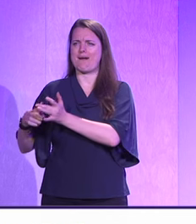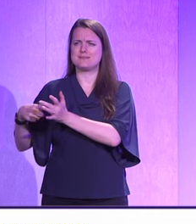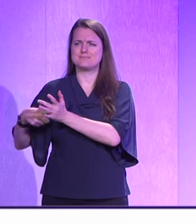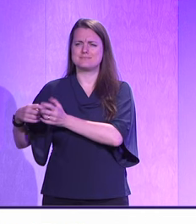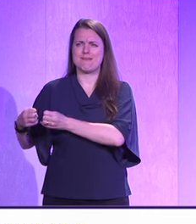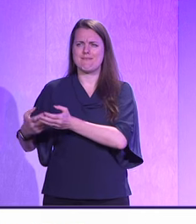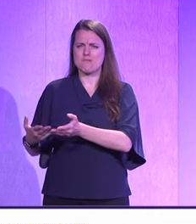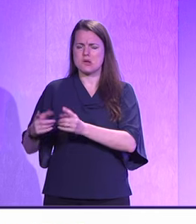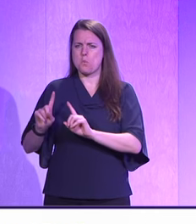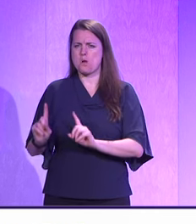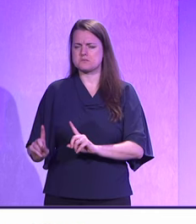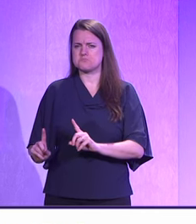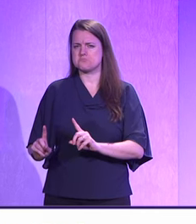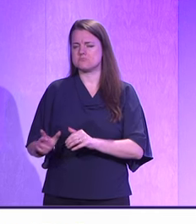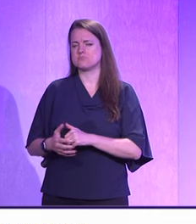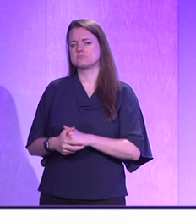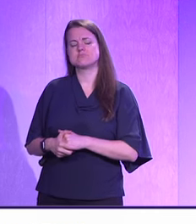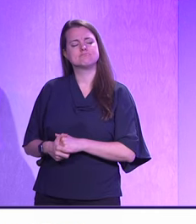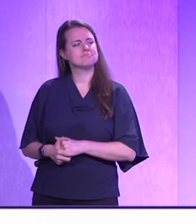performance?